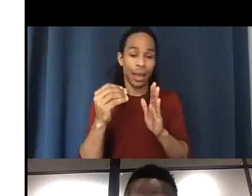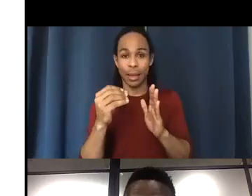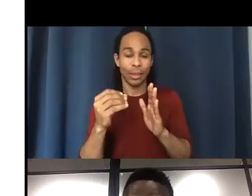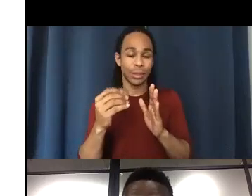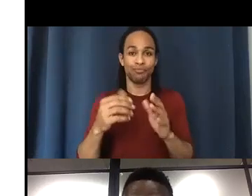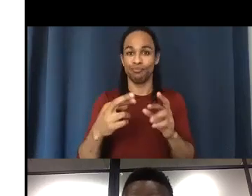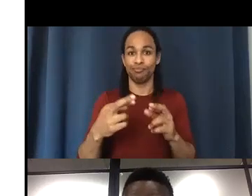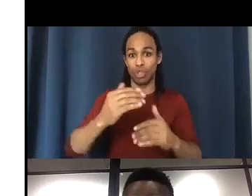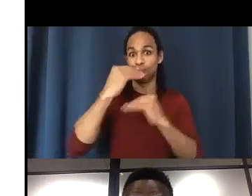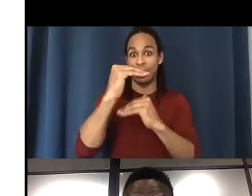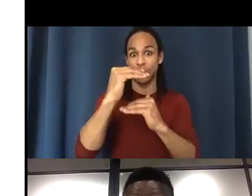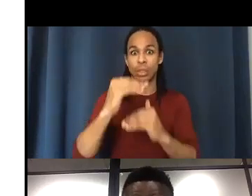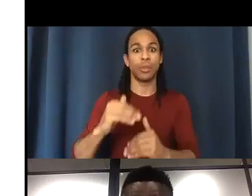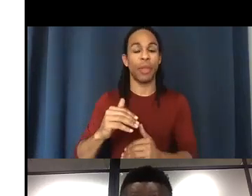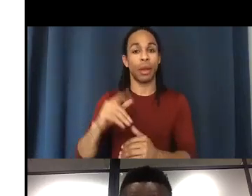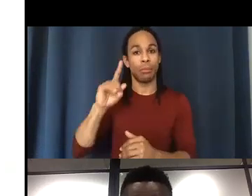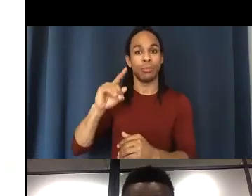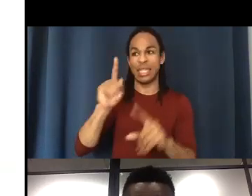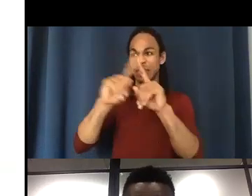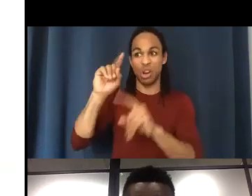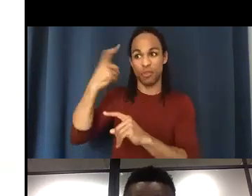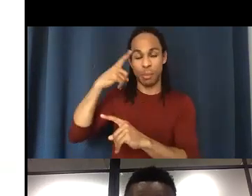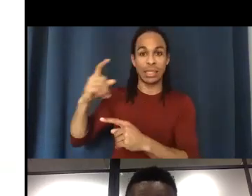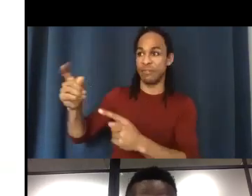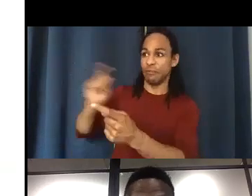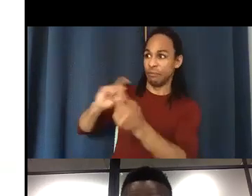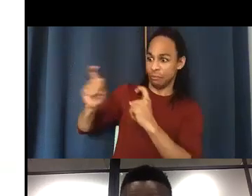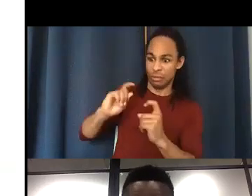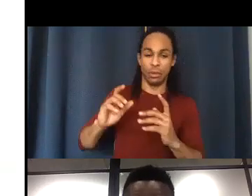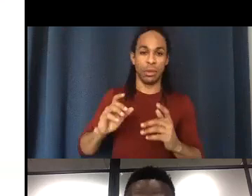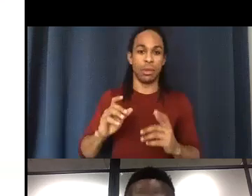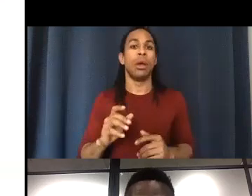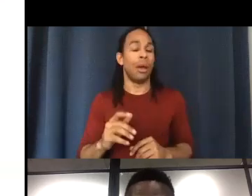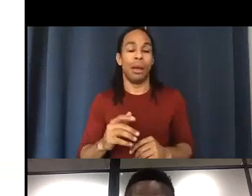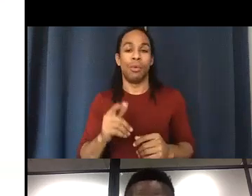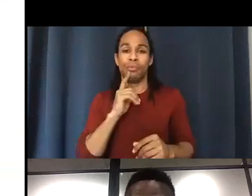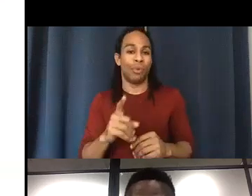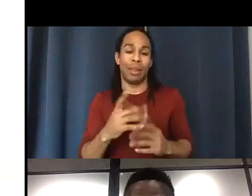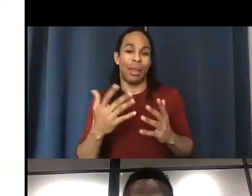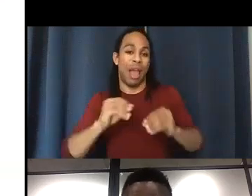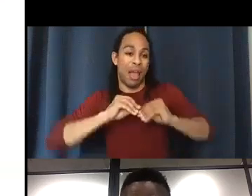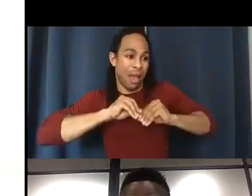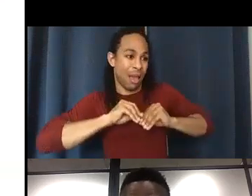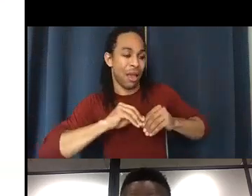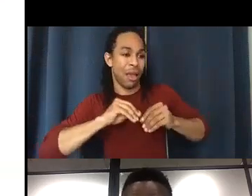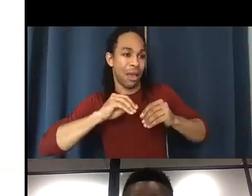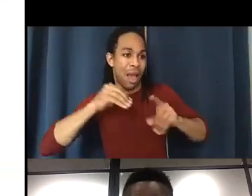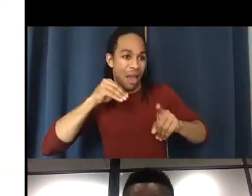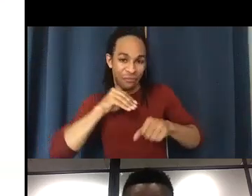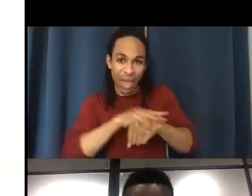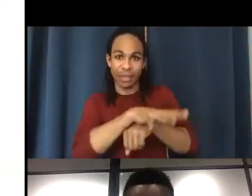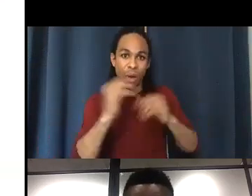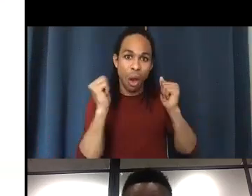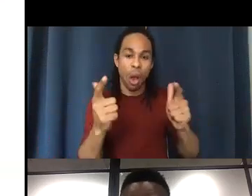governments will have a serious impact on every family in every community. But this will not be the same in